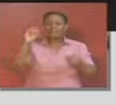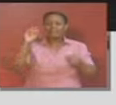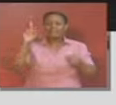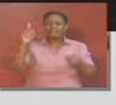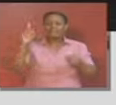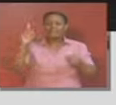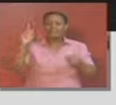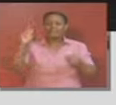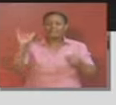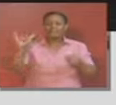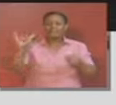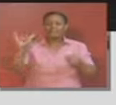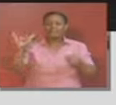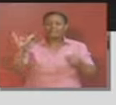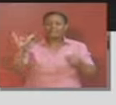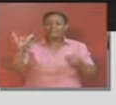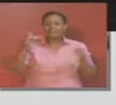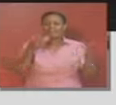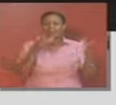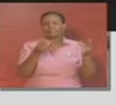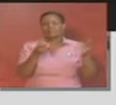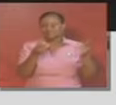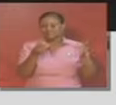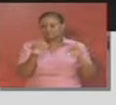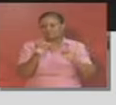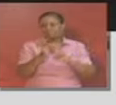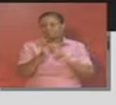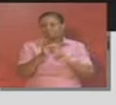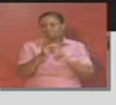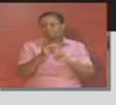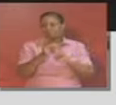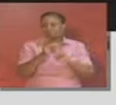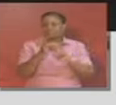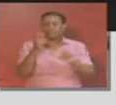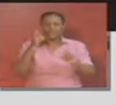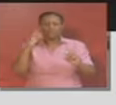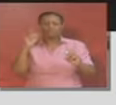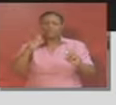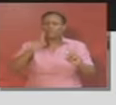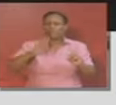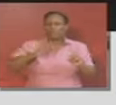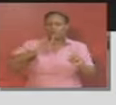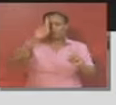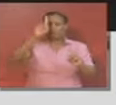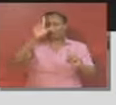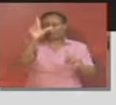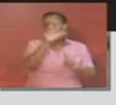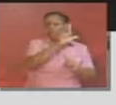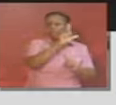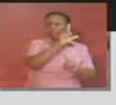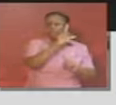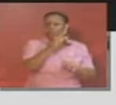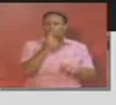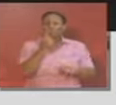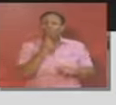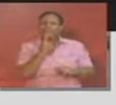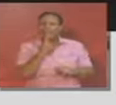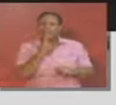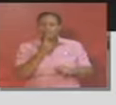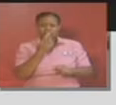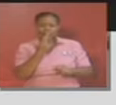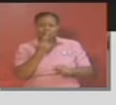top left of this linkage diagram, we will see that one individual, the red, has had